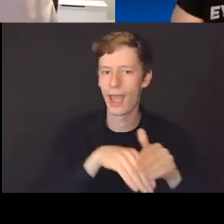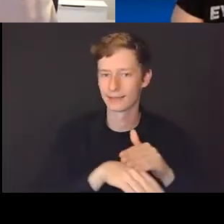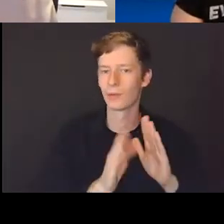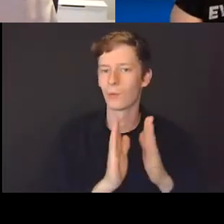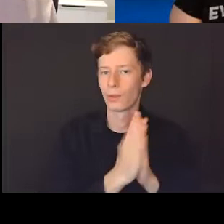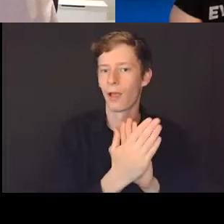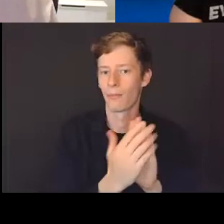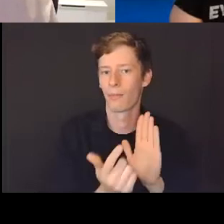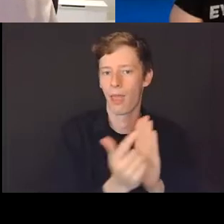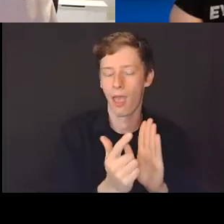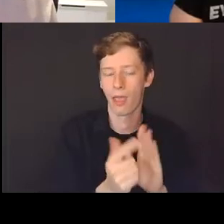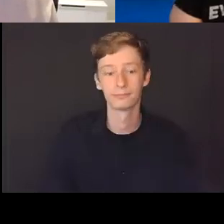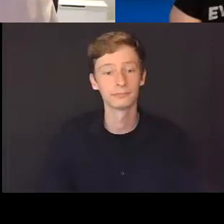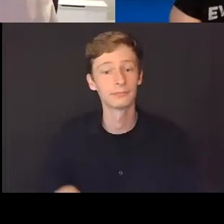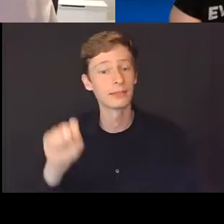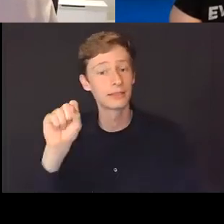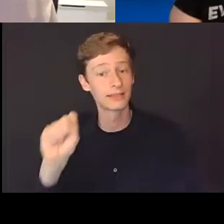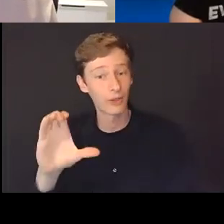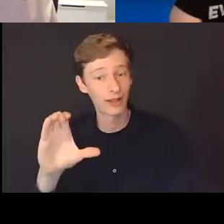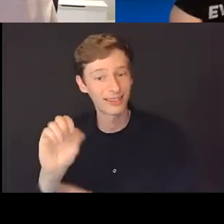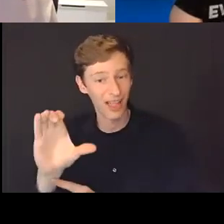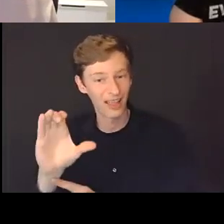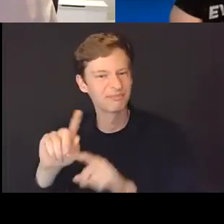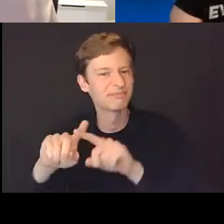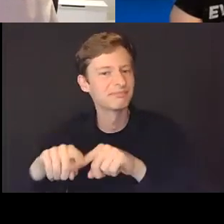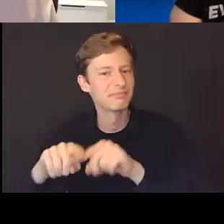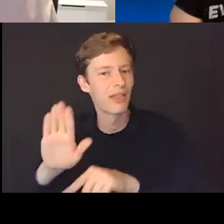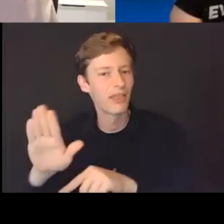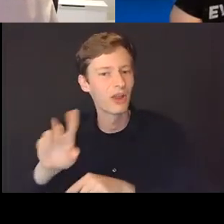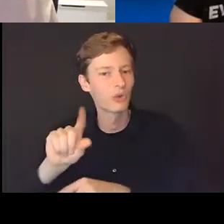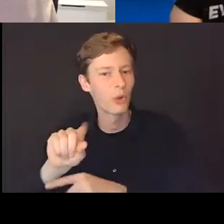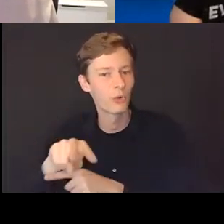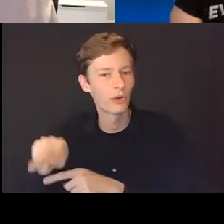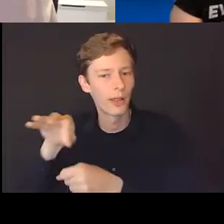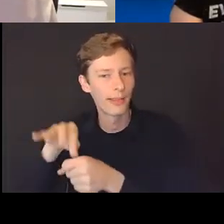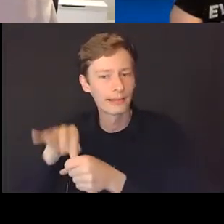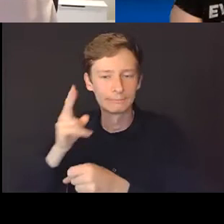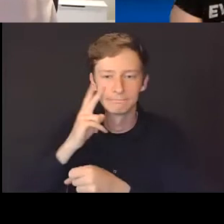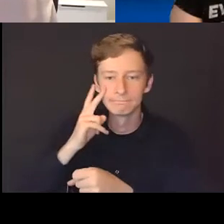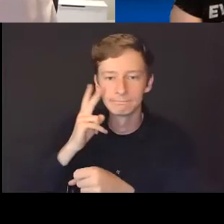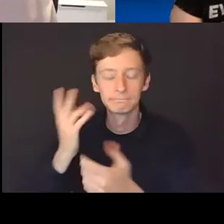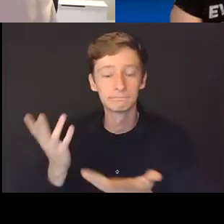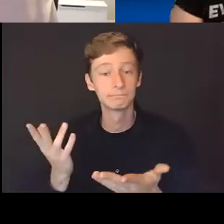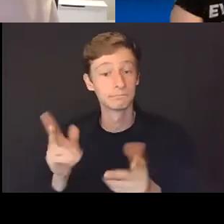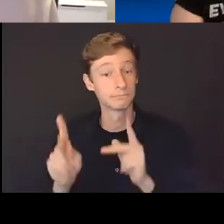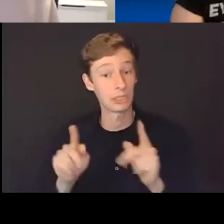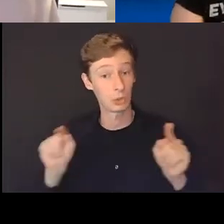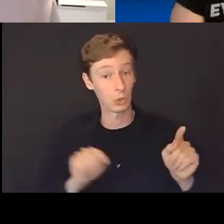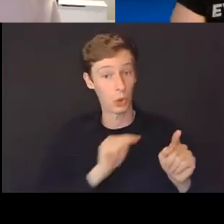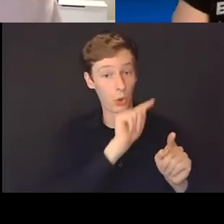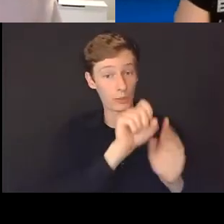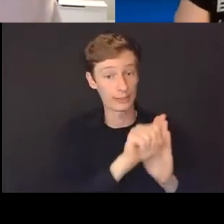of their 2022 election. So one place people seeking care will turn to is here in the Commonwealth of